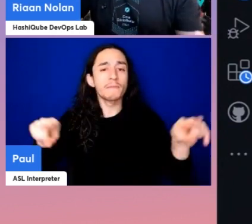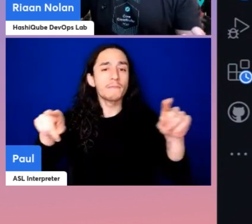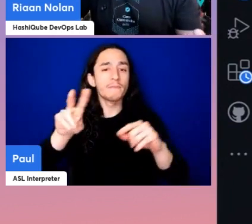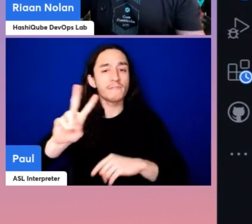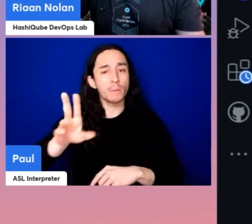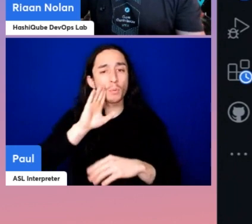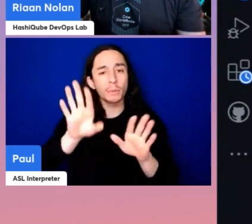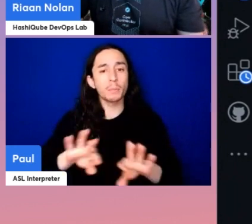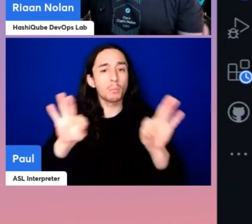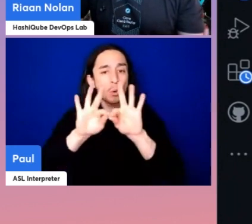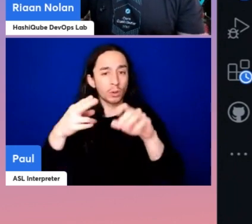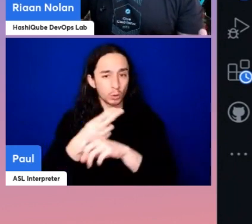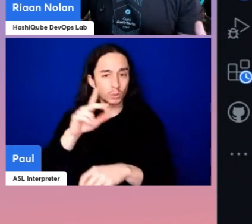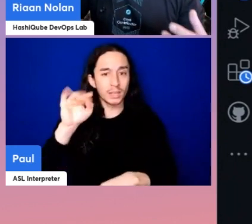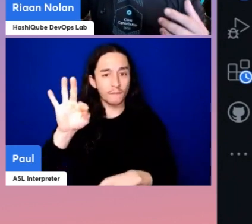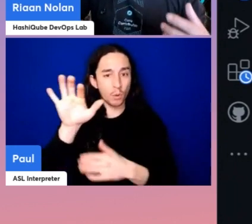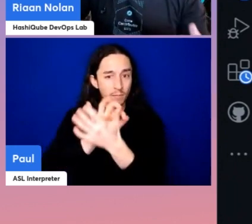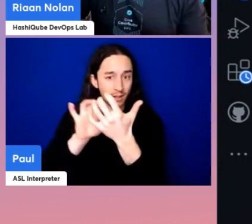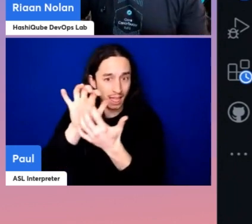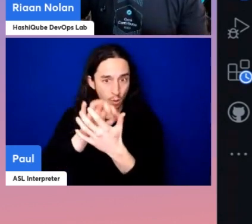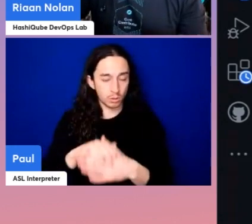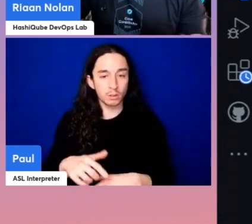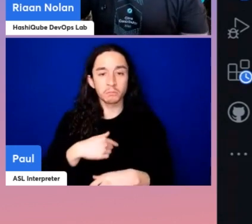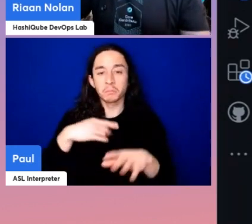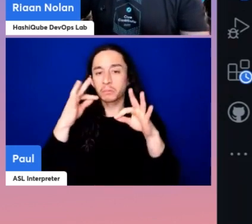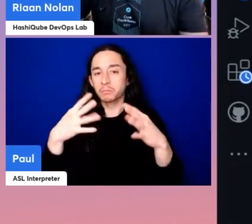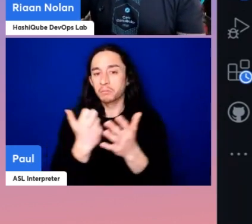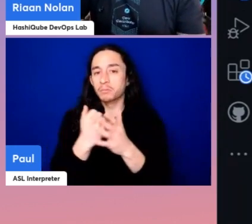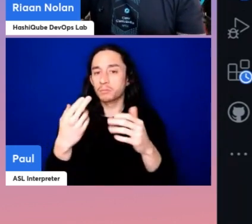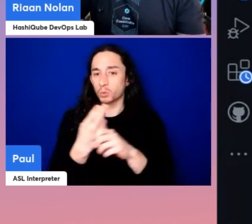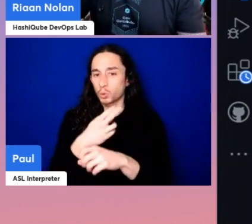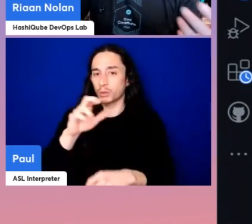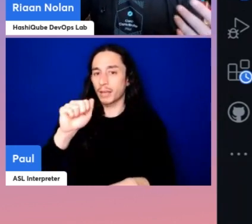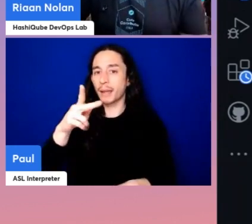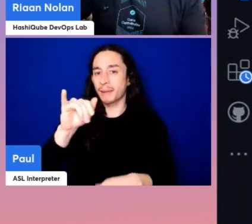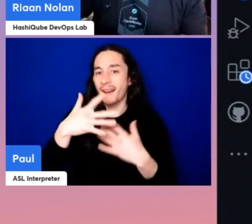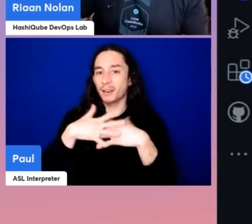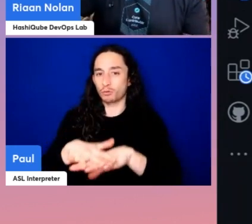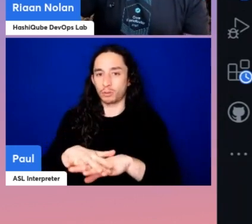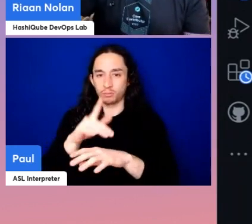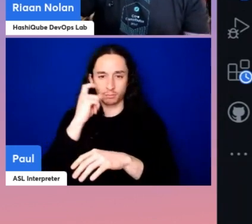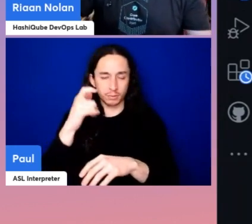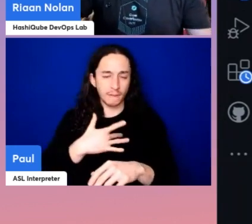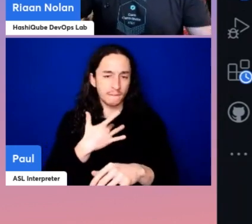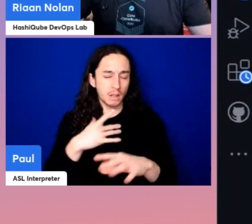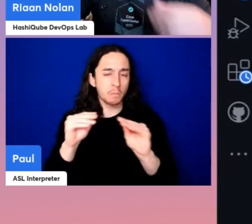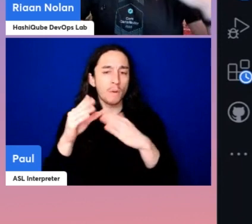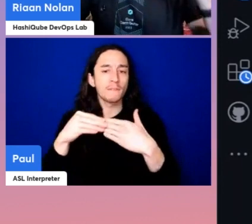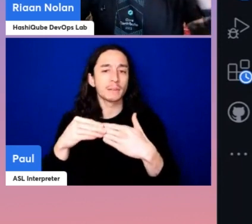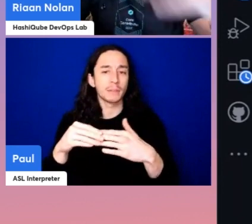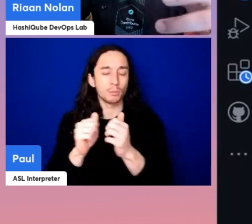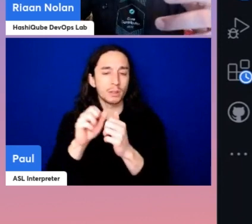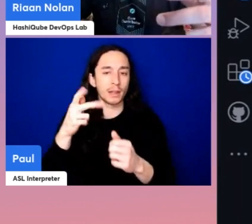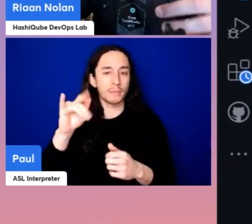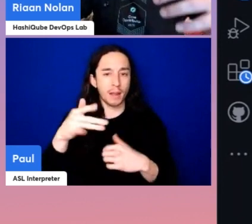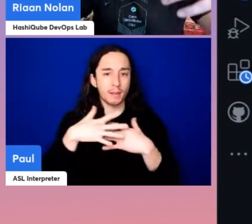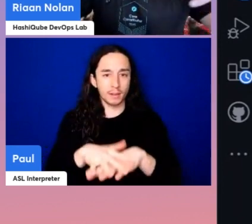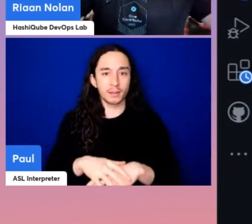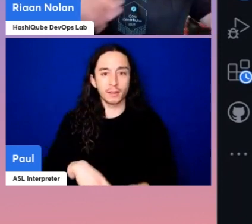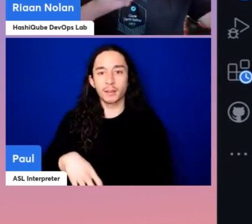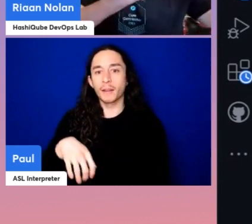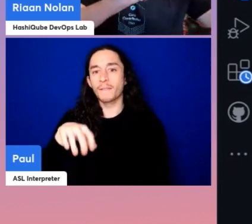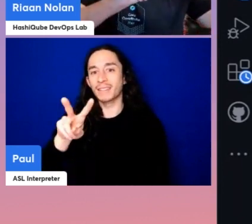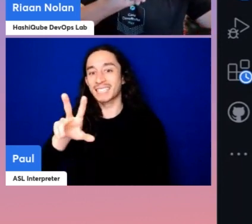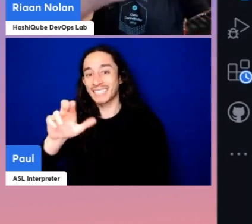Terraform Cloud. I've decided to use the API integration because I find it's more flexible. With the VCS